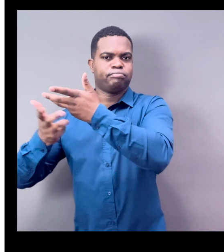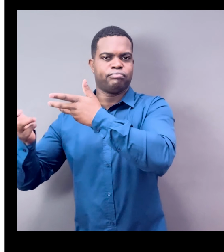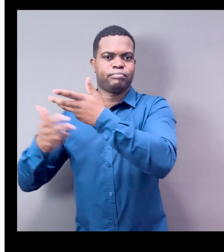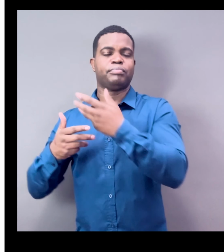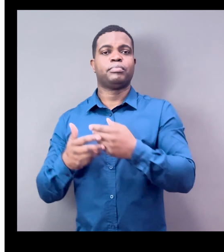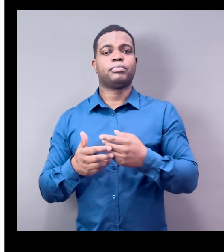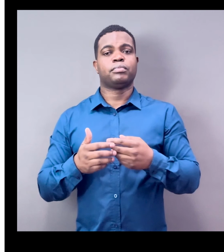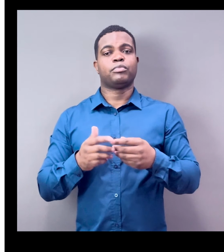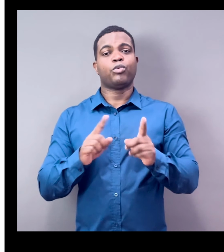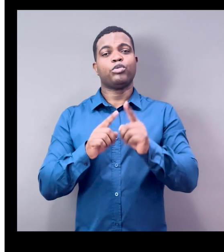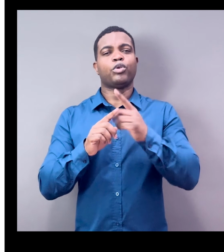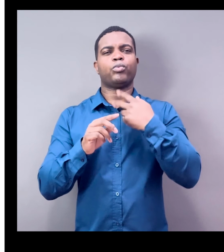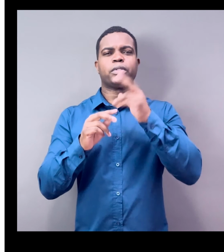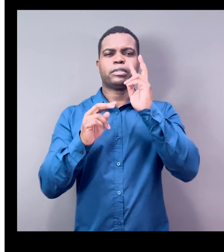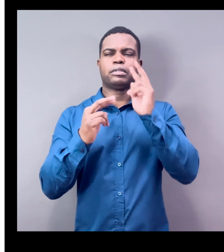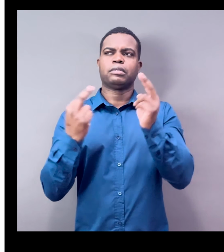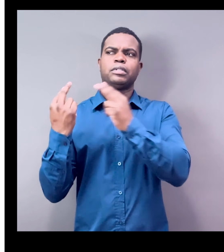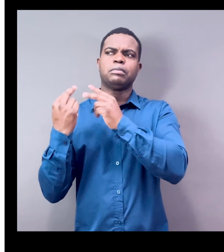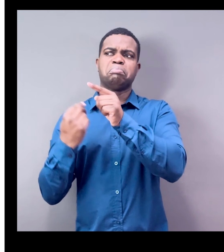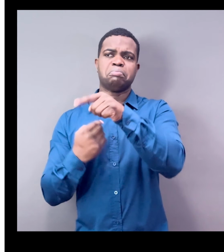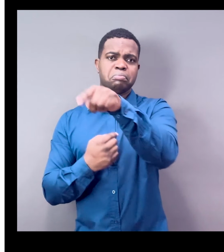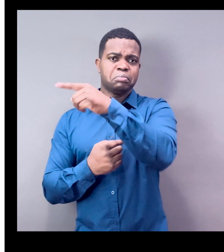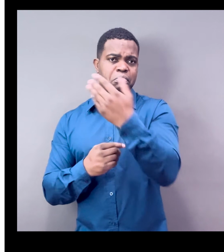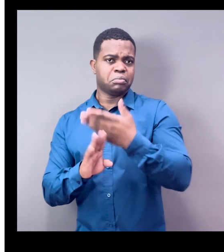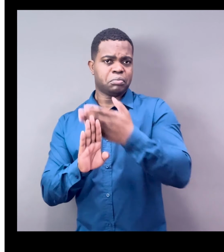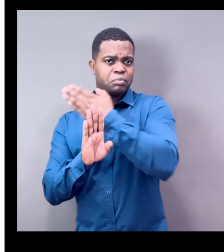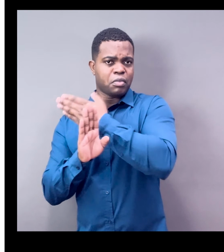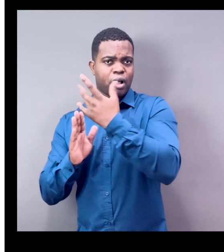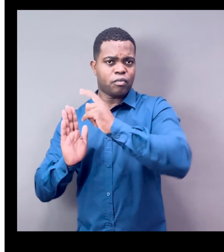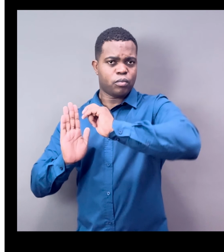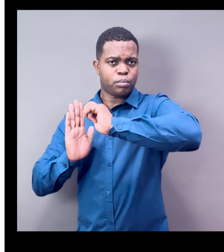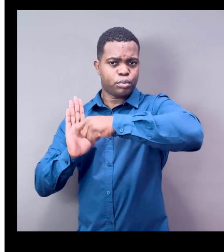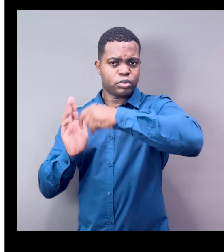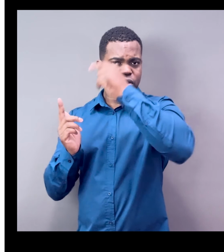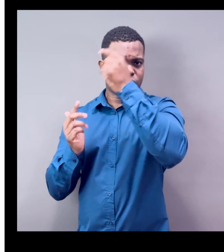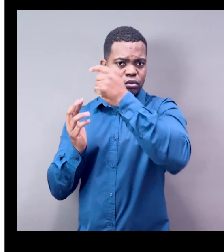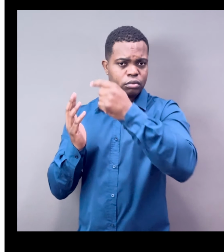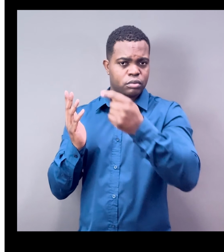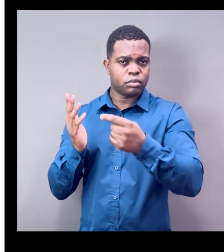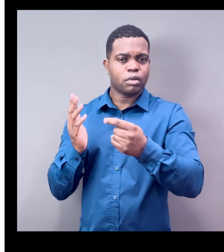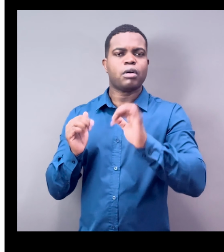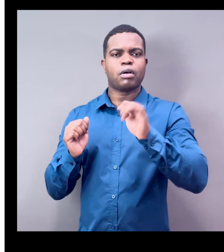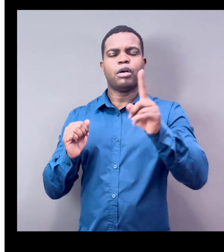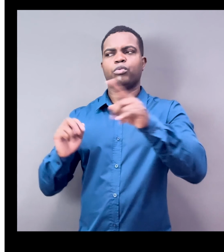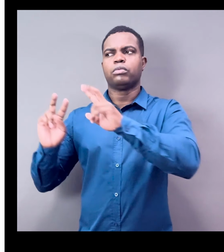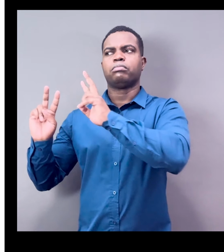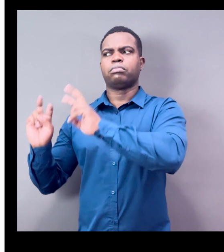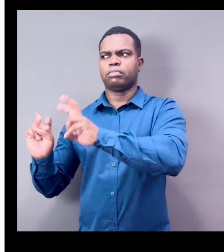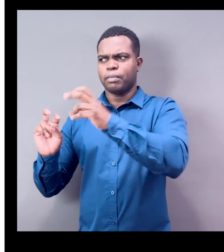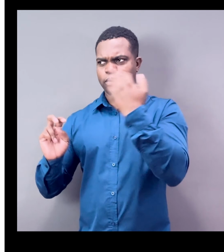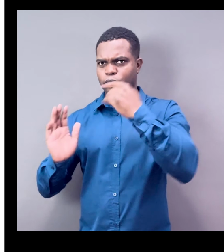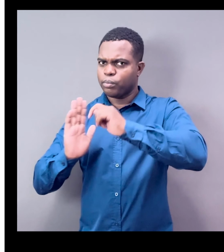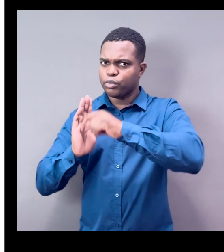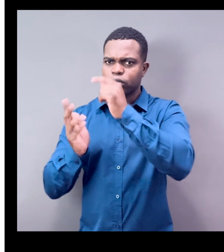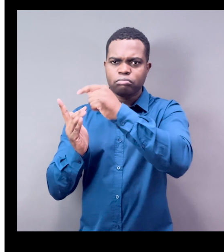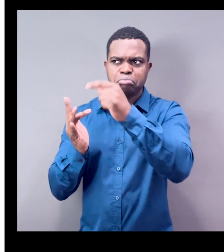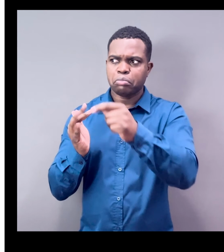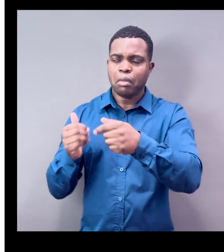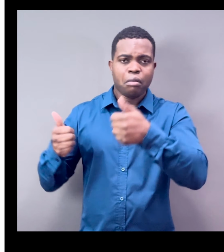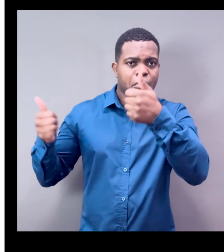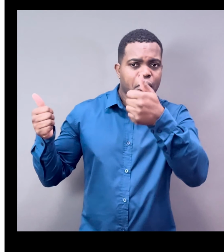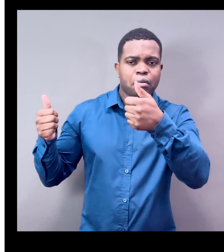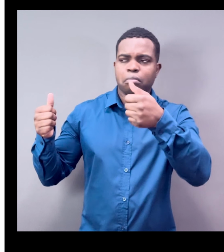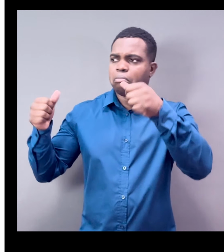So you could also review past projects like I've mentioned. You can get to know the past